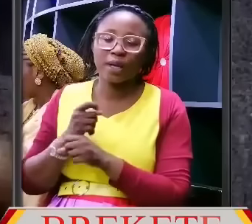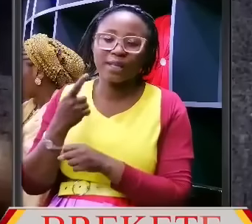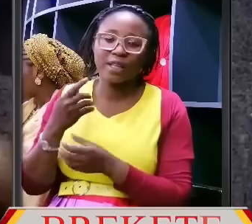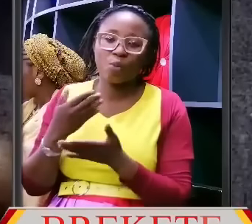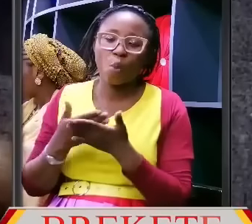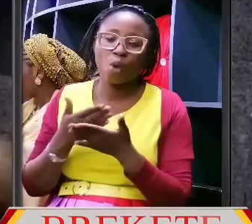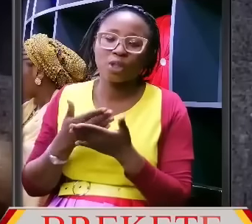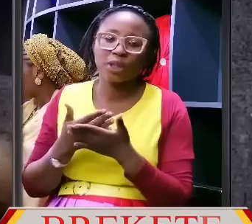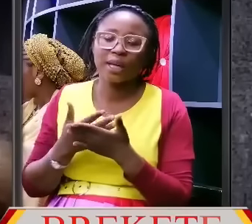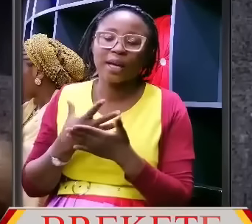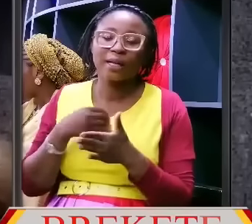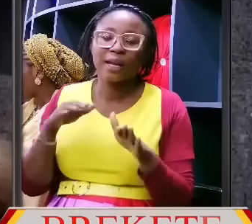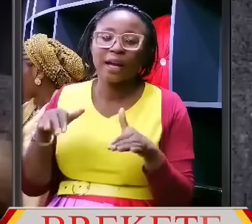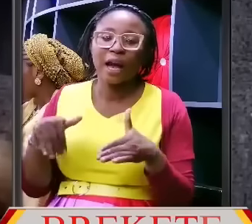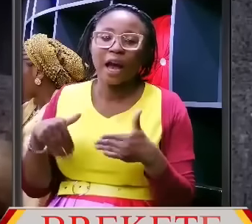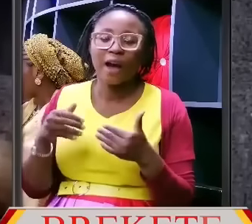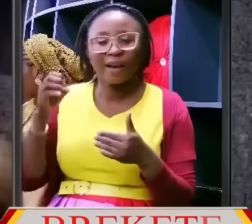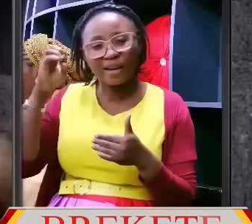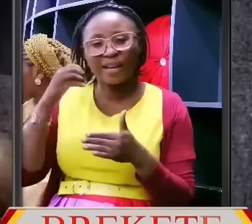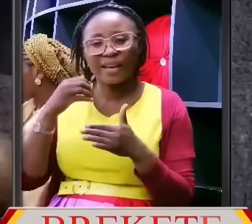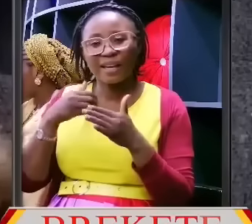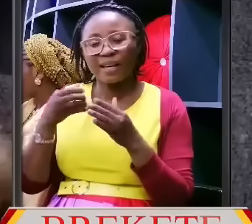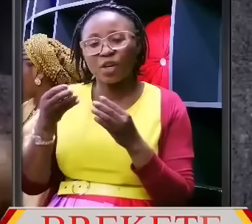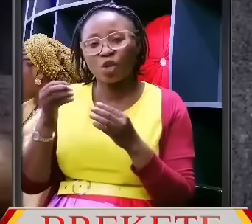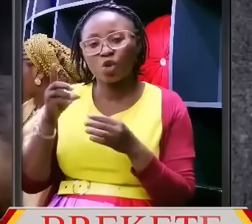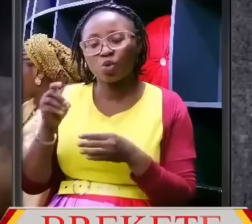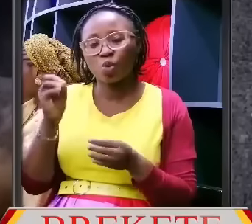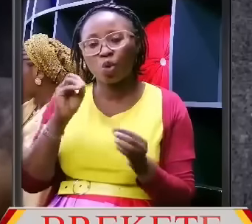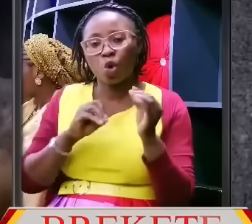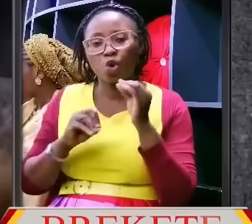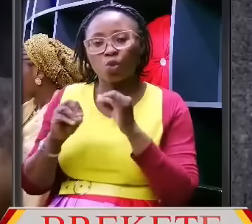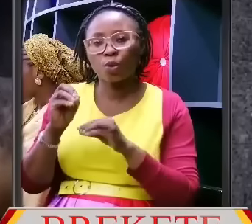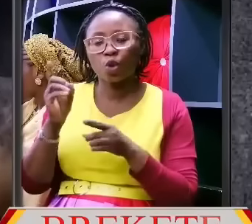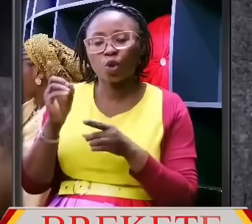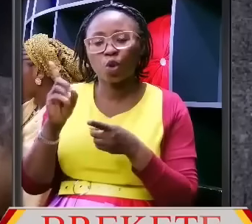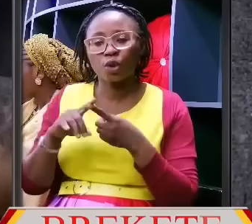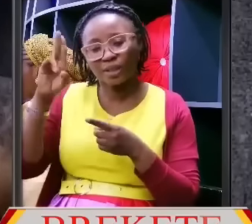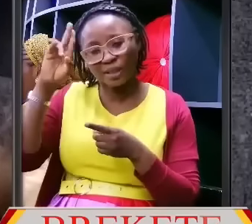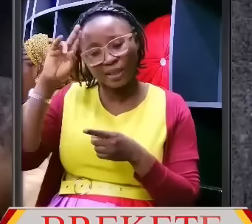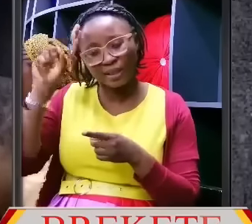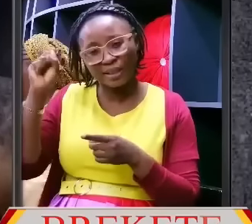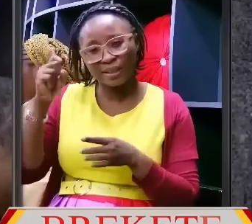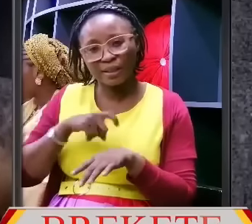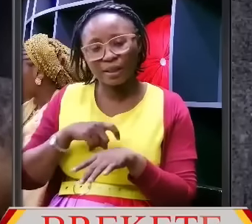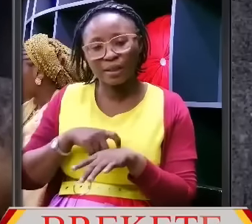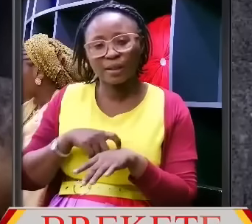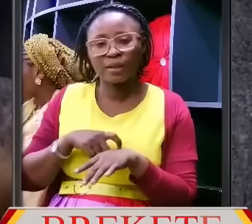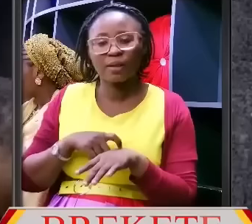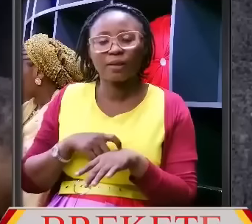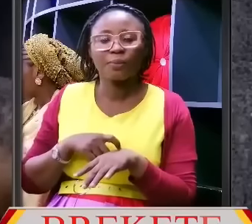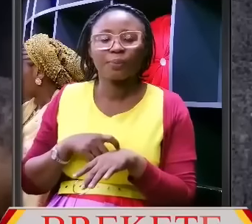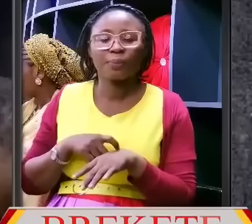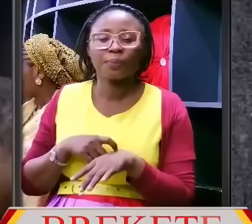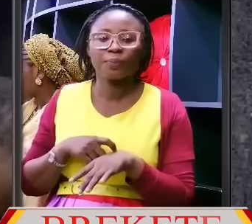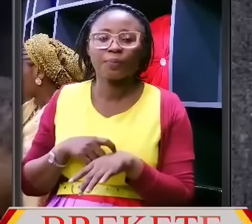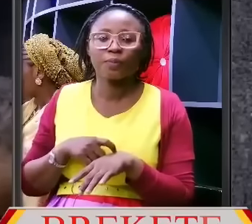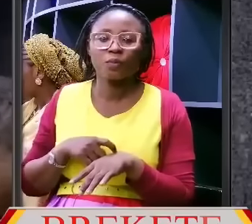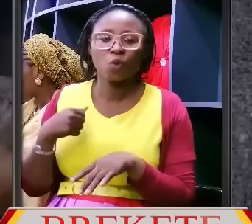money. And how he they enter contribution when he reach in turn, he go tell him, go and do